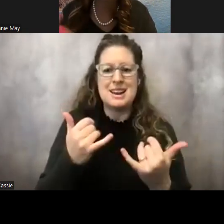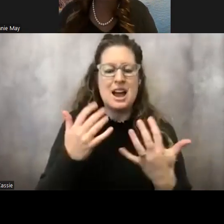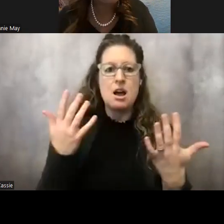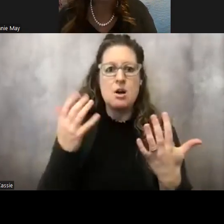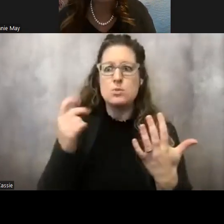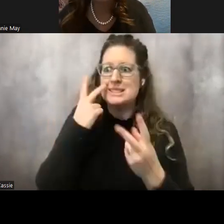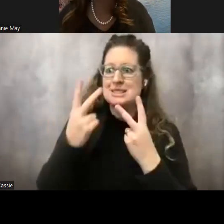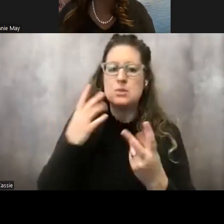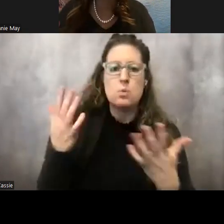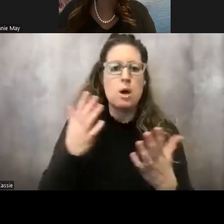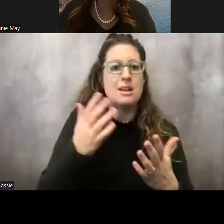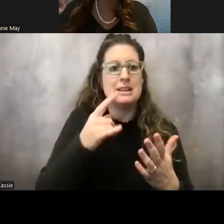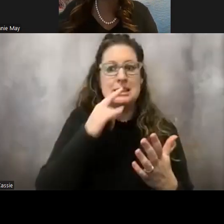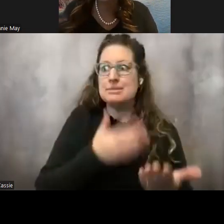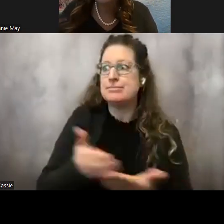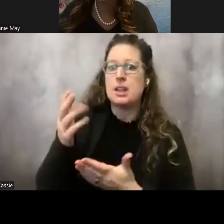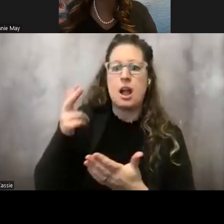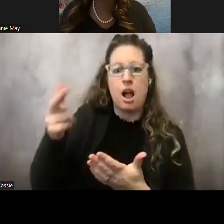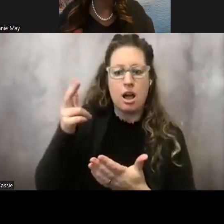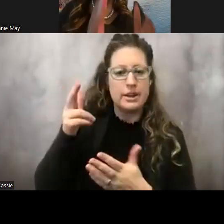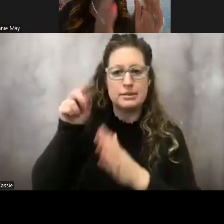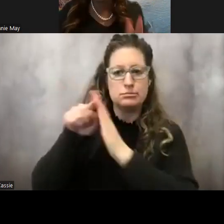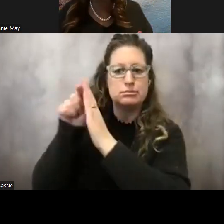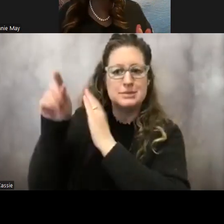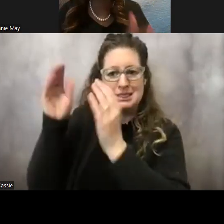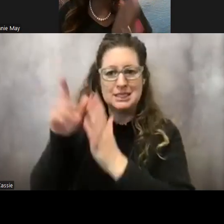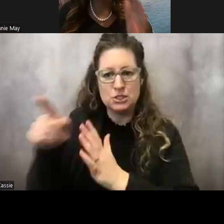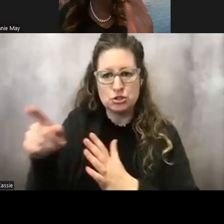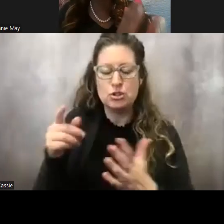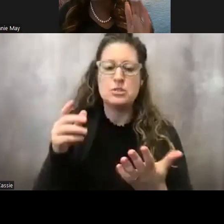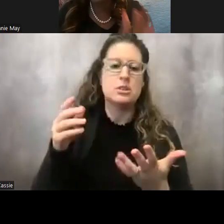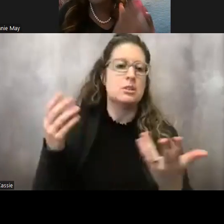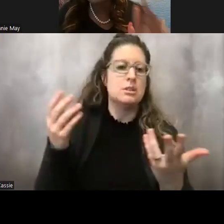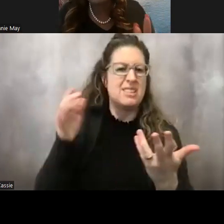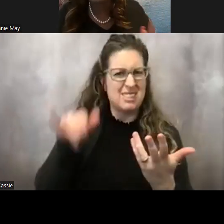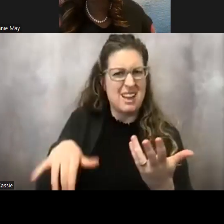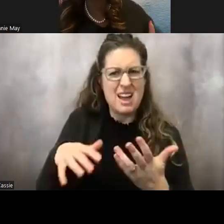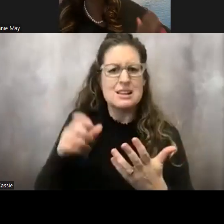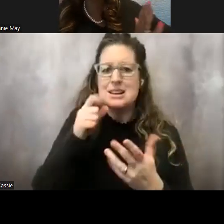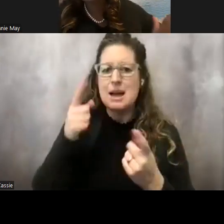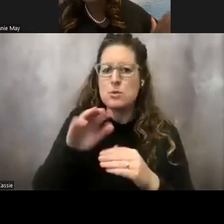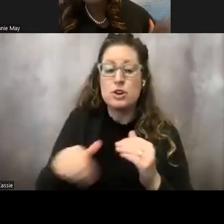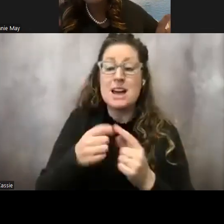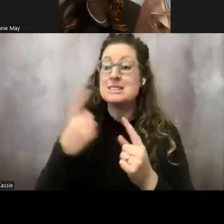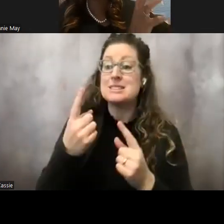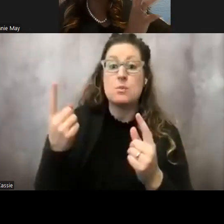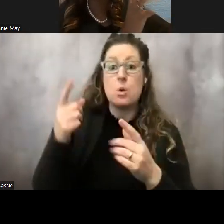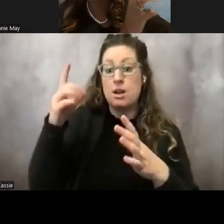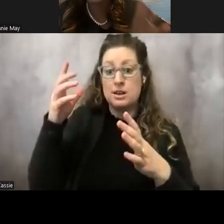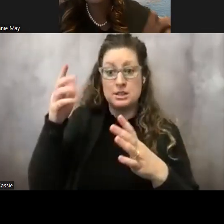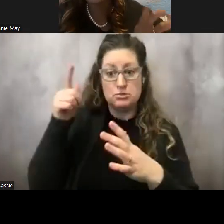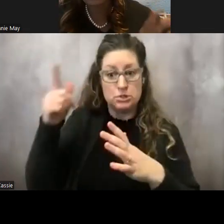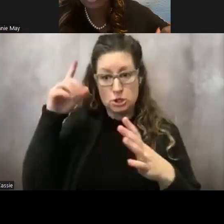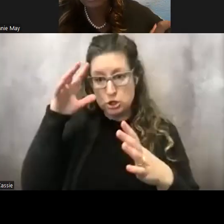trying to fix that by removing a superintendent. That didn't happen overnight. That whole system, that's